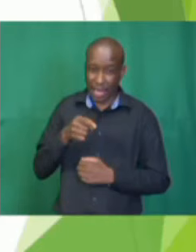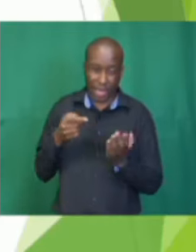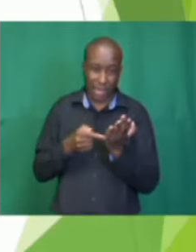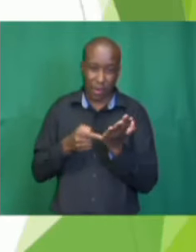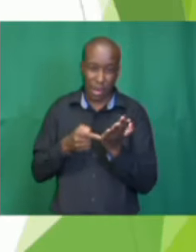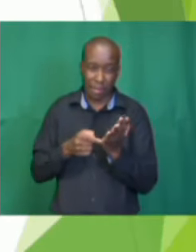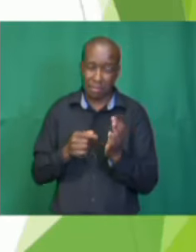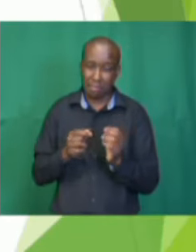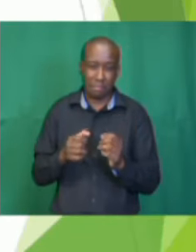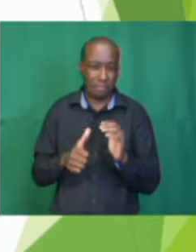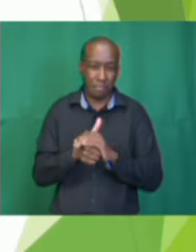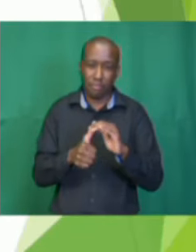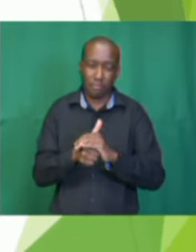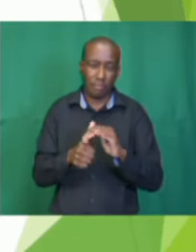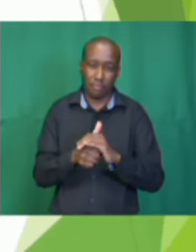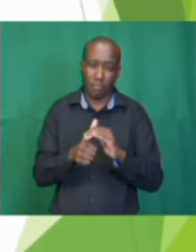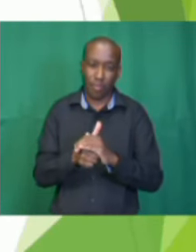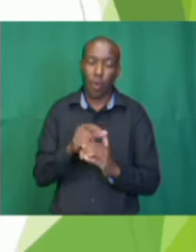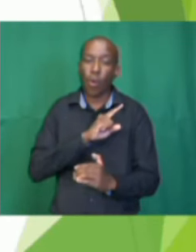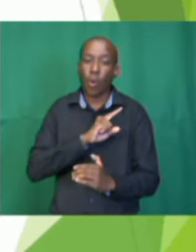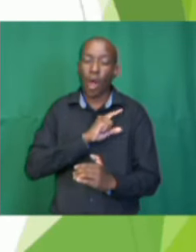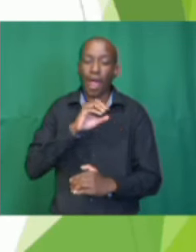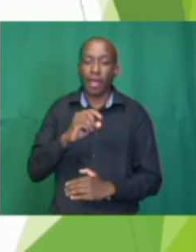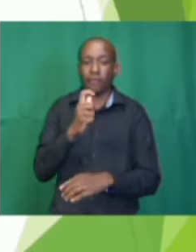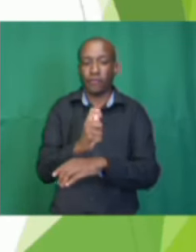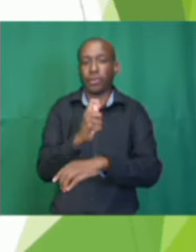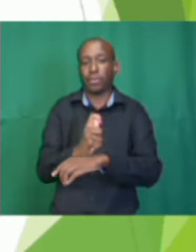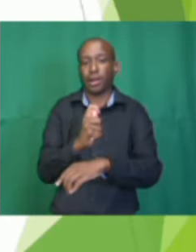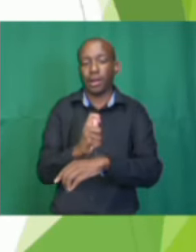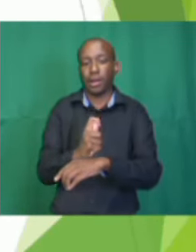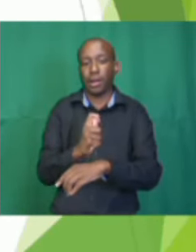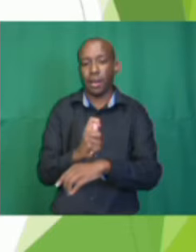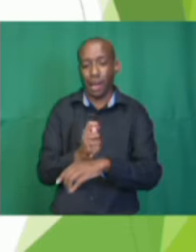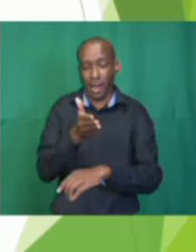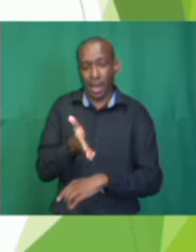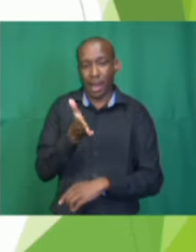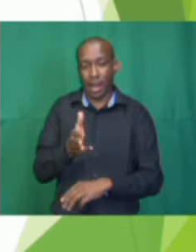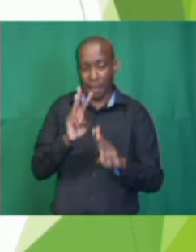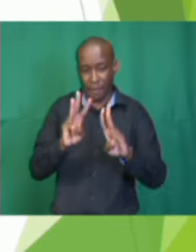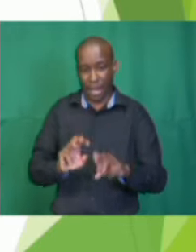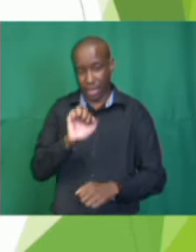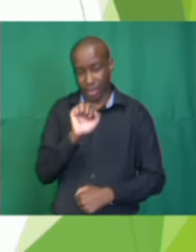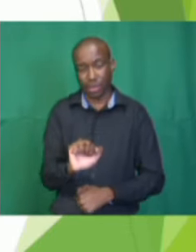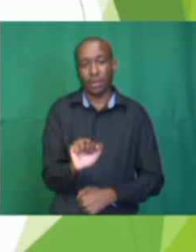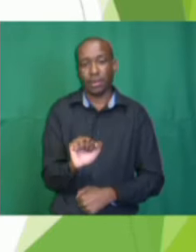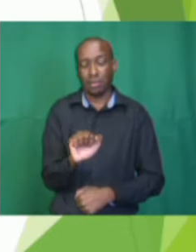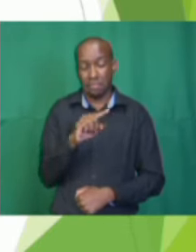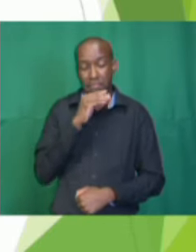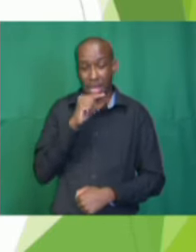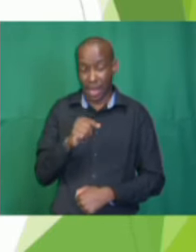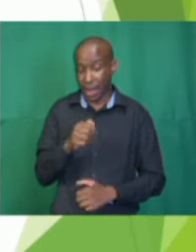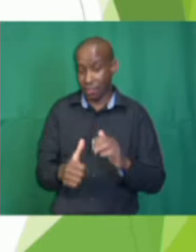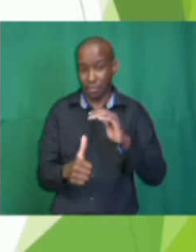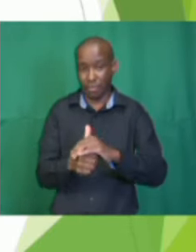the city where the temple of the Lord was situated. So it was important. So